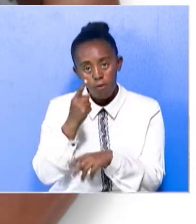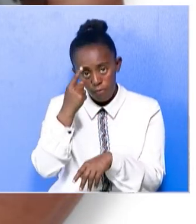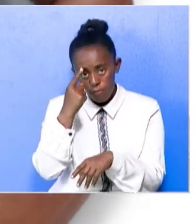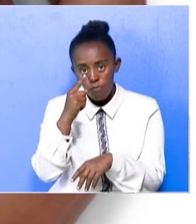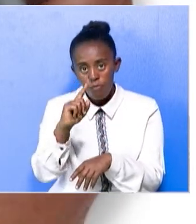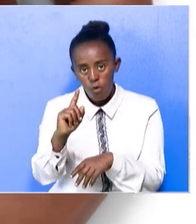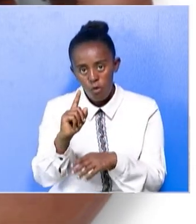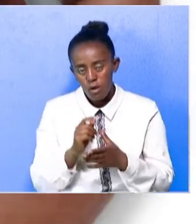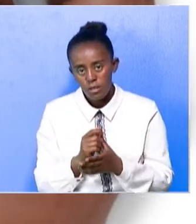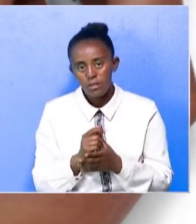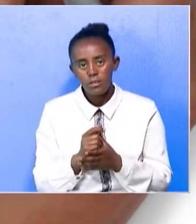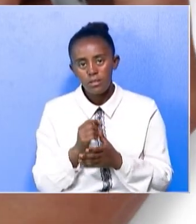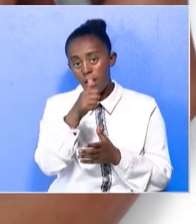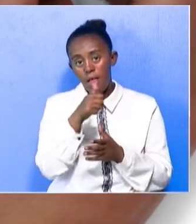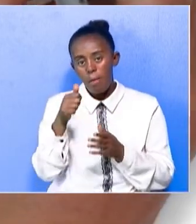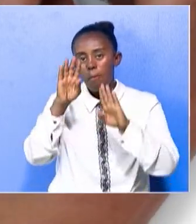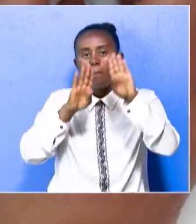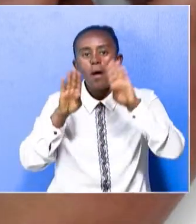for a bus.